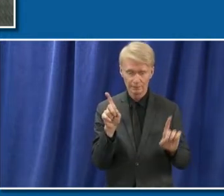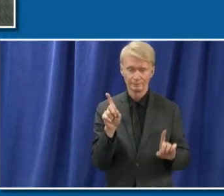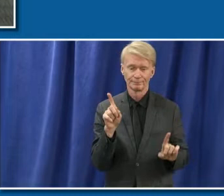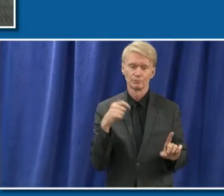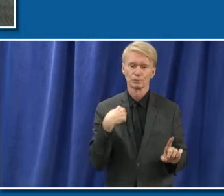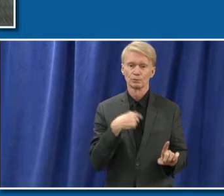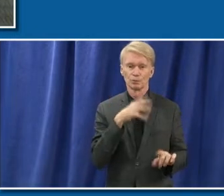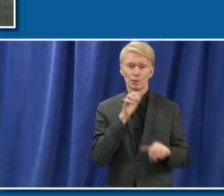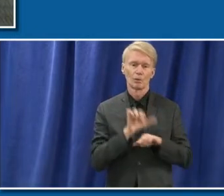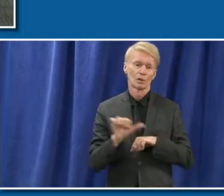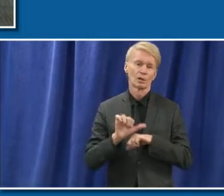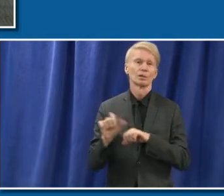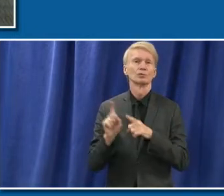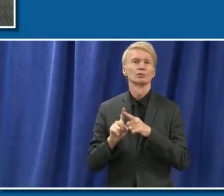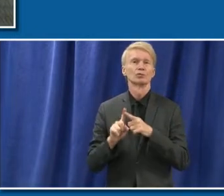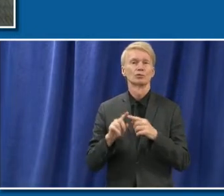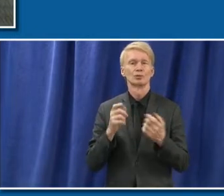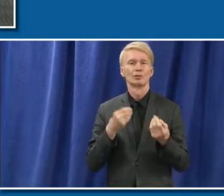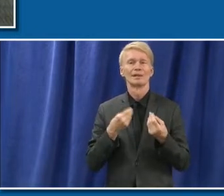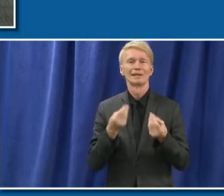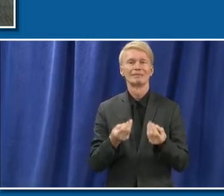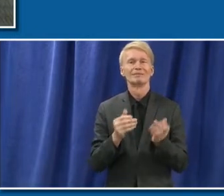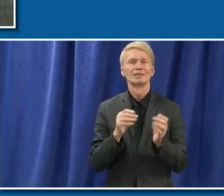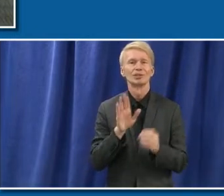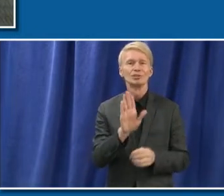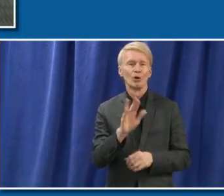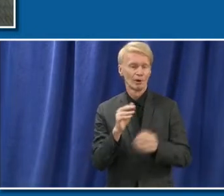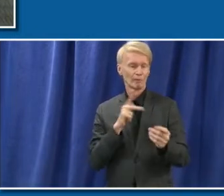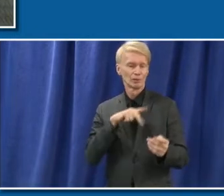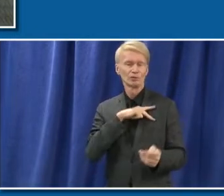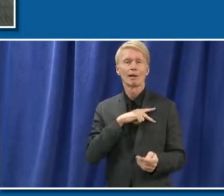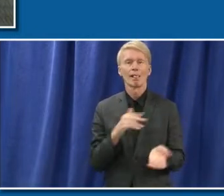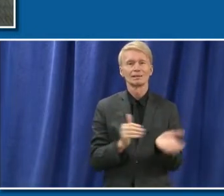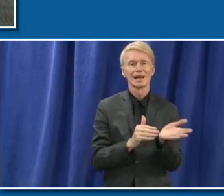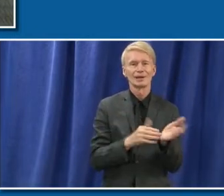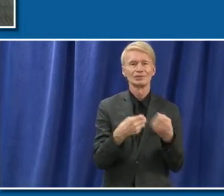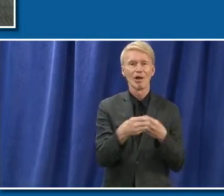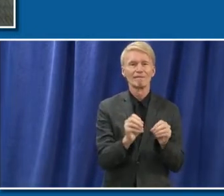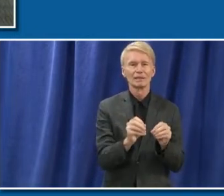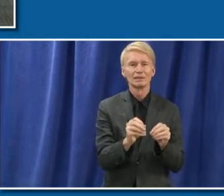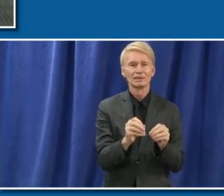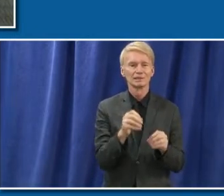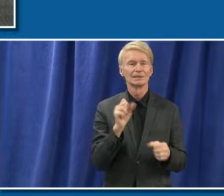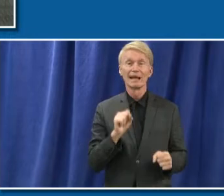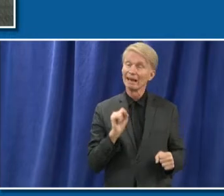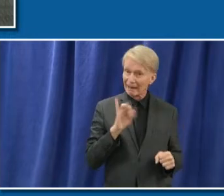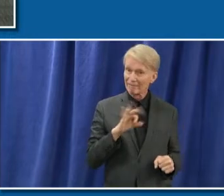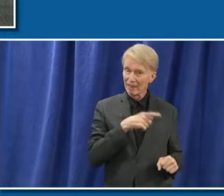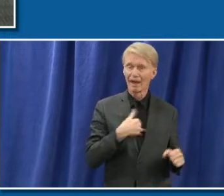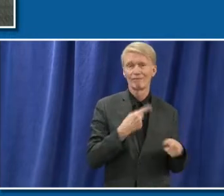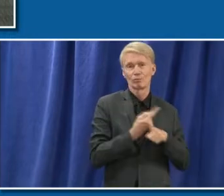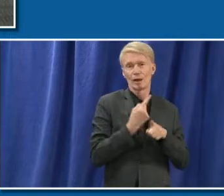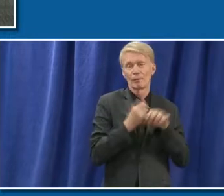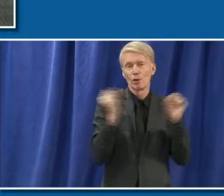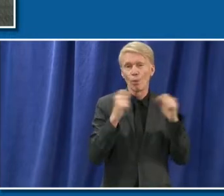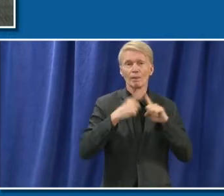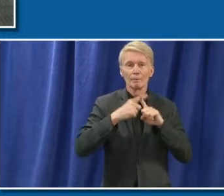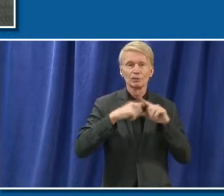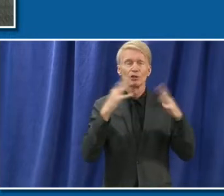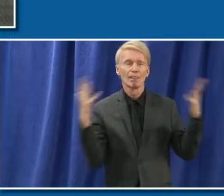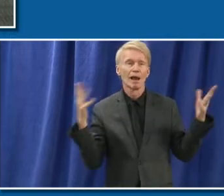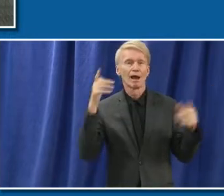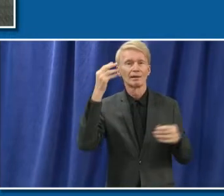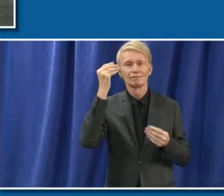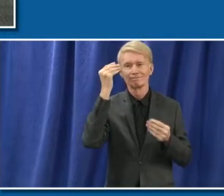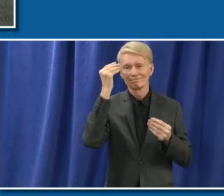provide vaccine to your doctor's offices. As there is vaccine that can be stored with the appropriate cold, right? There's a lot of logistics,